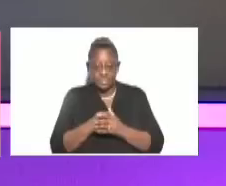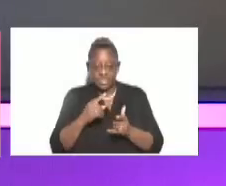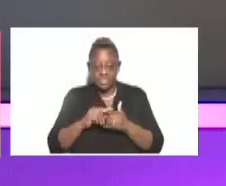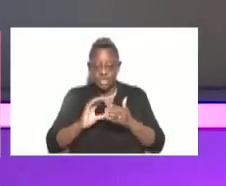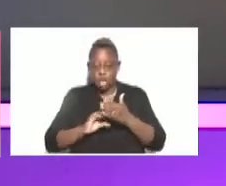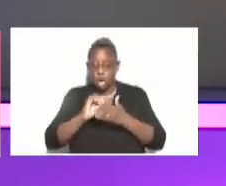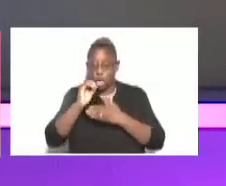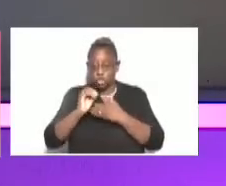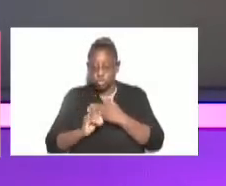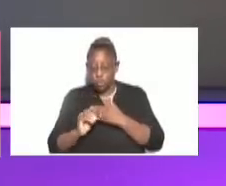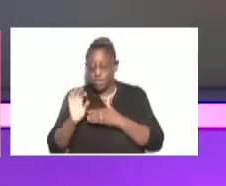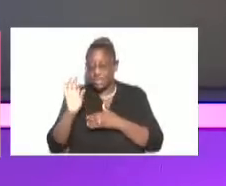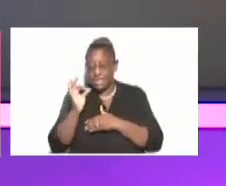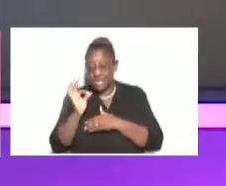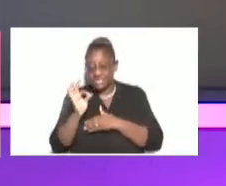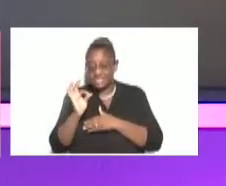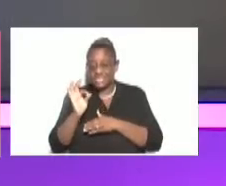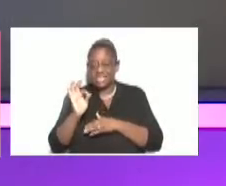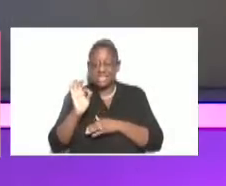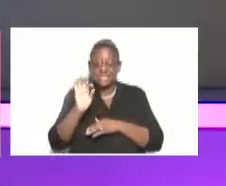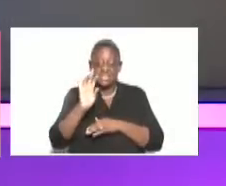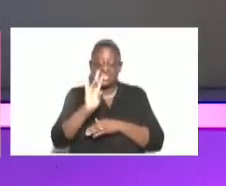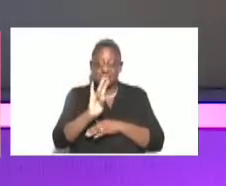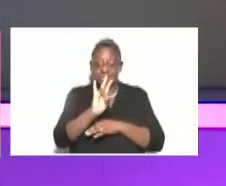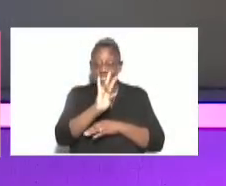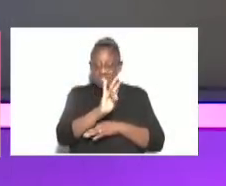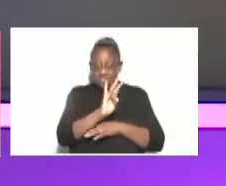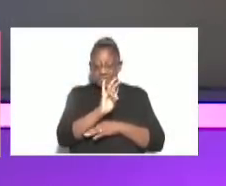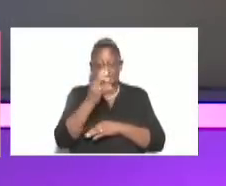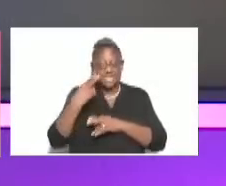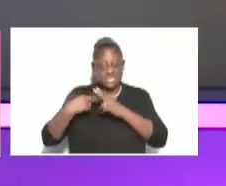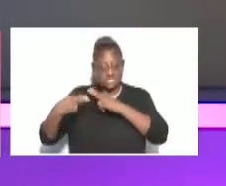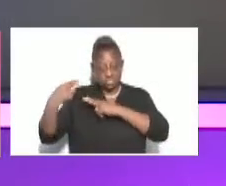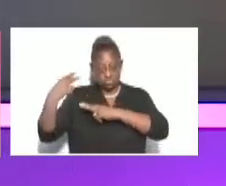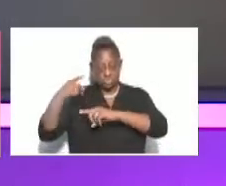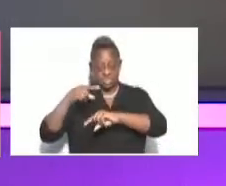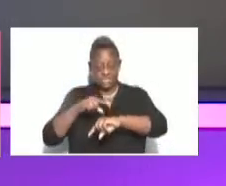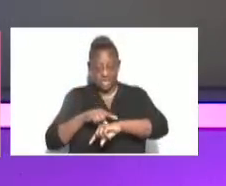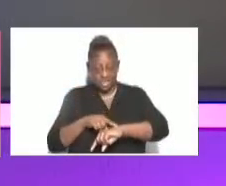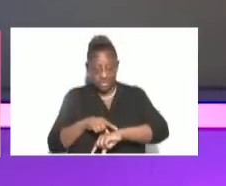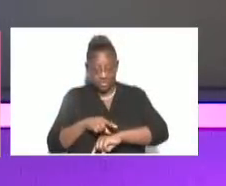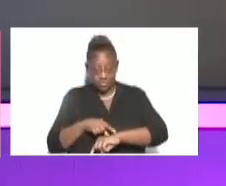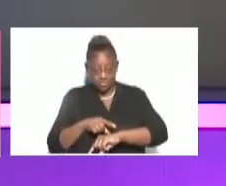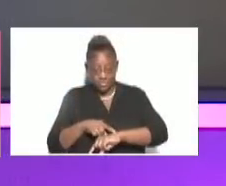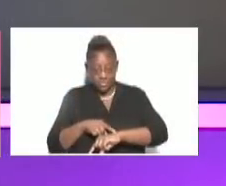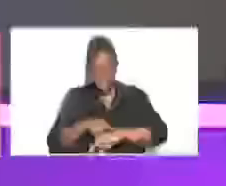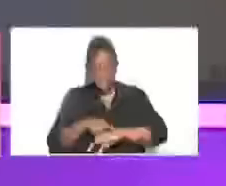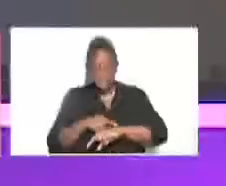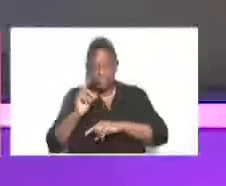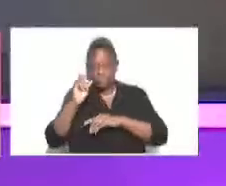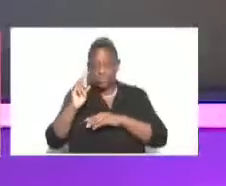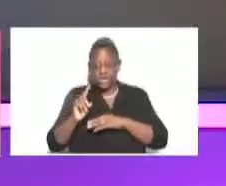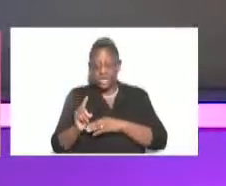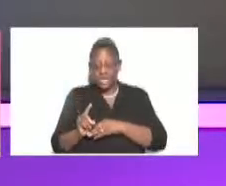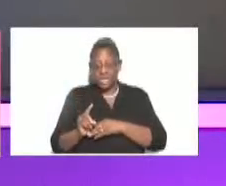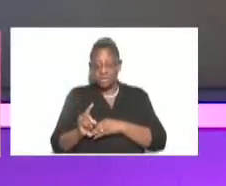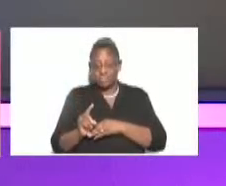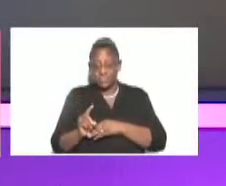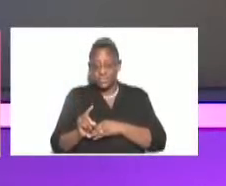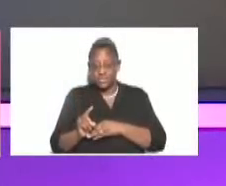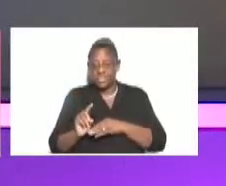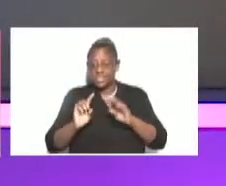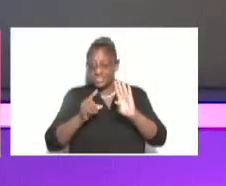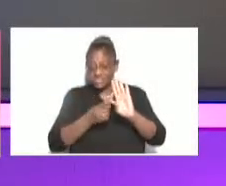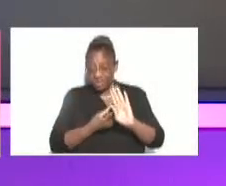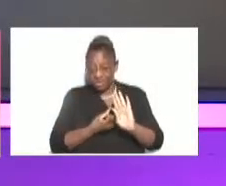October 1977, an historic moment in Bahamian history. That's when the new medium of broadcast television was